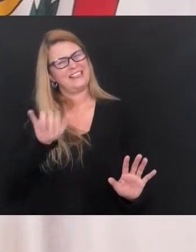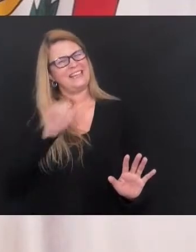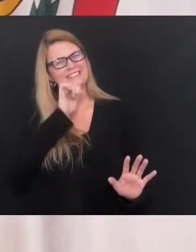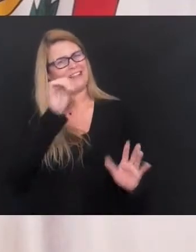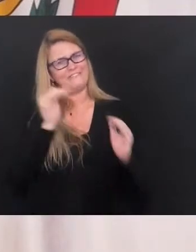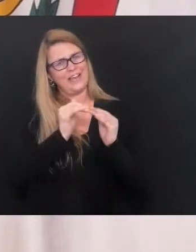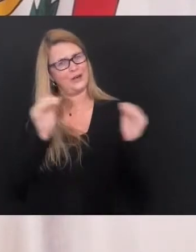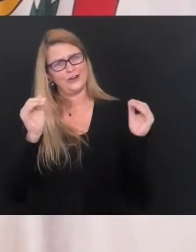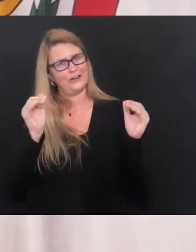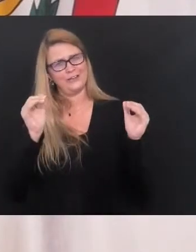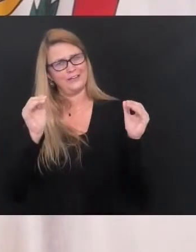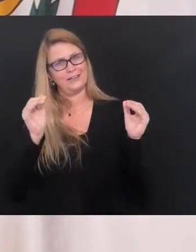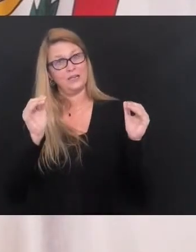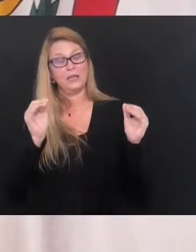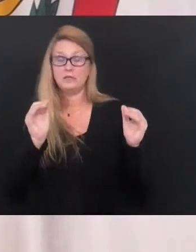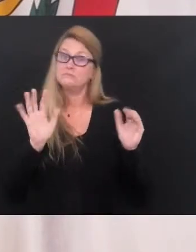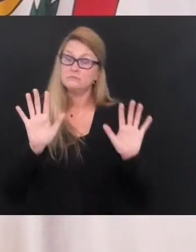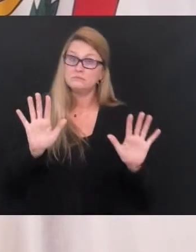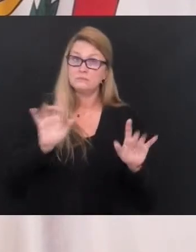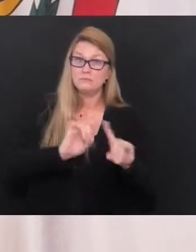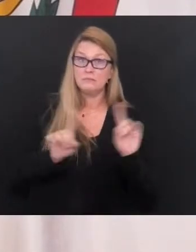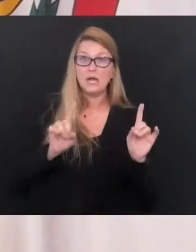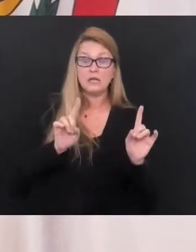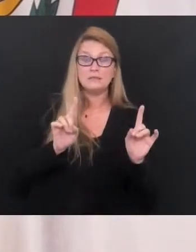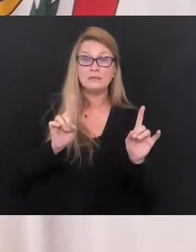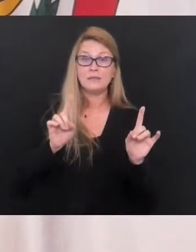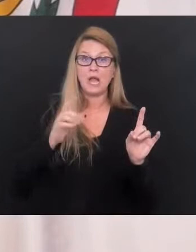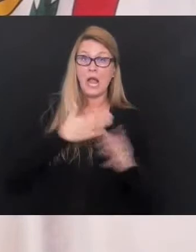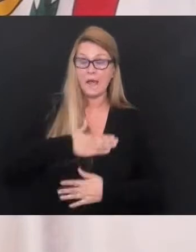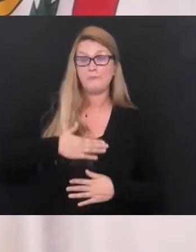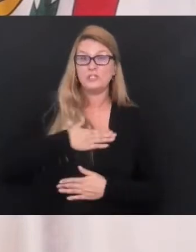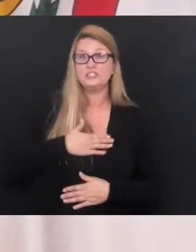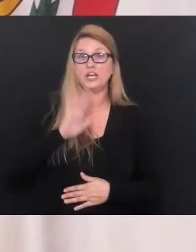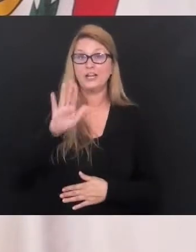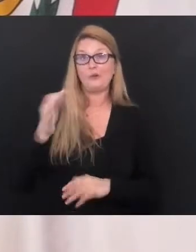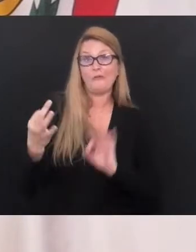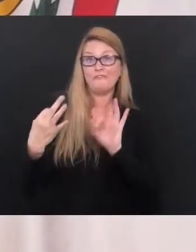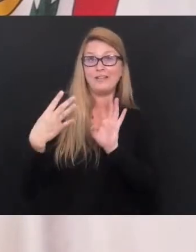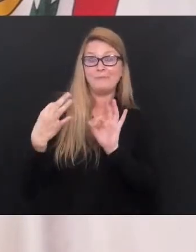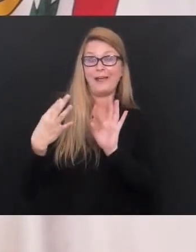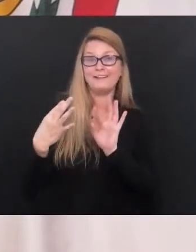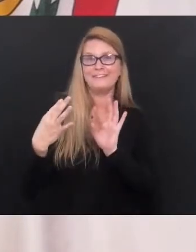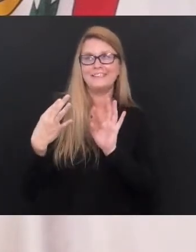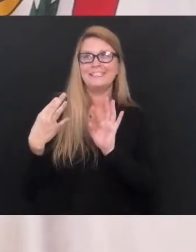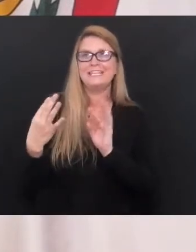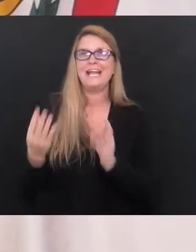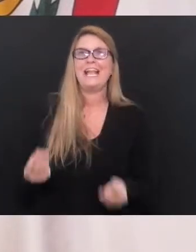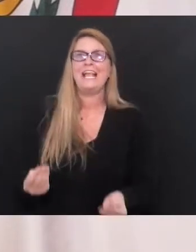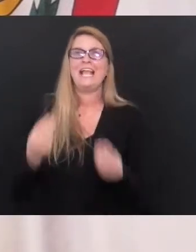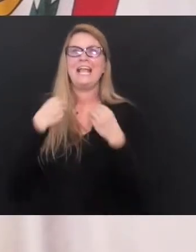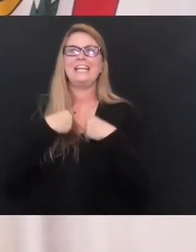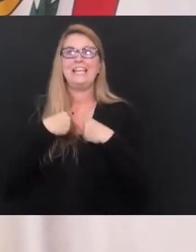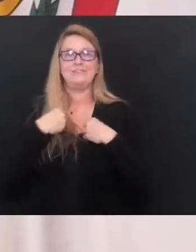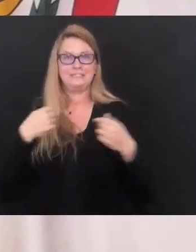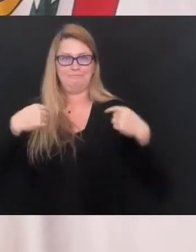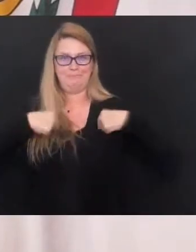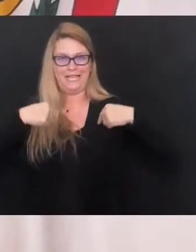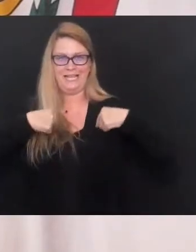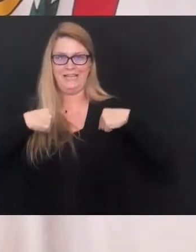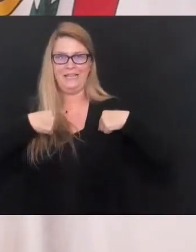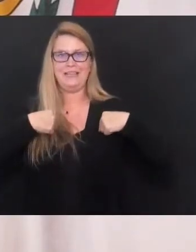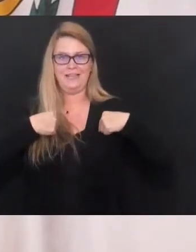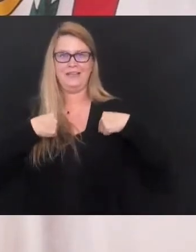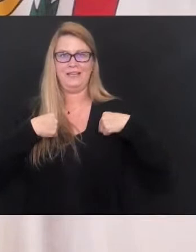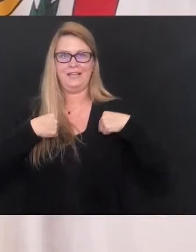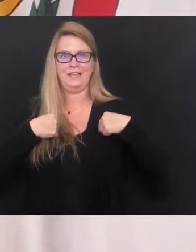unfair. But it is constructive from the standpoint that it just gives, at least me, it